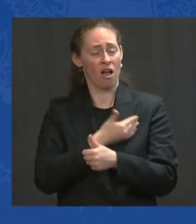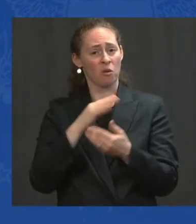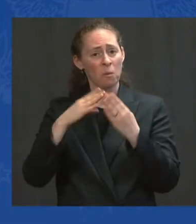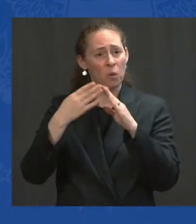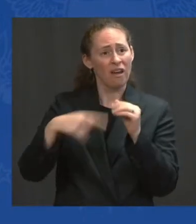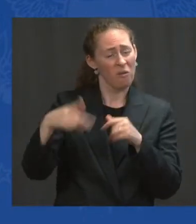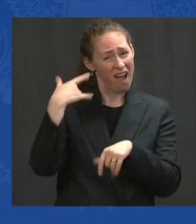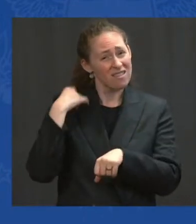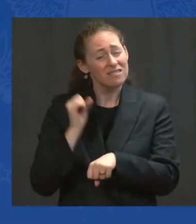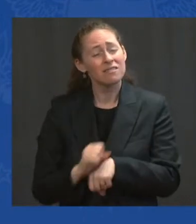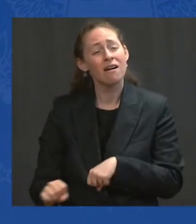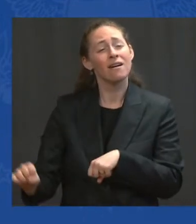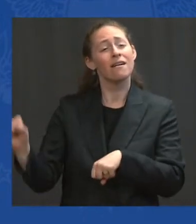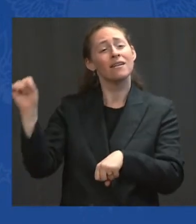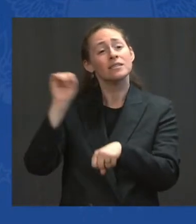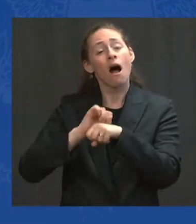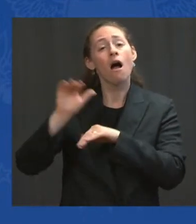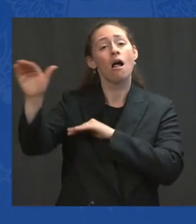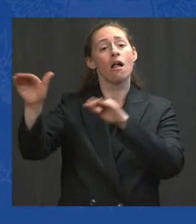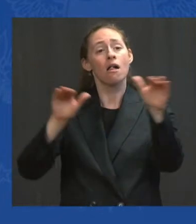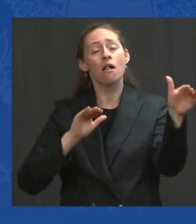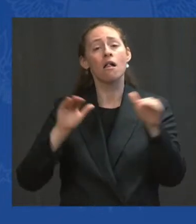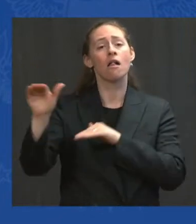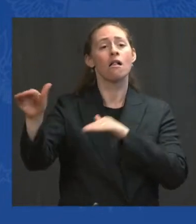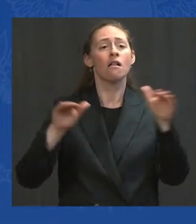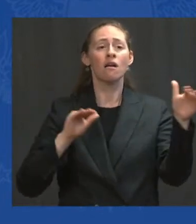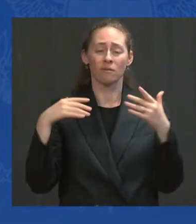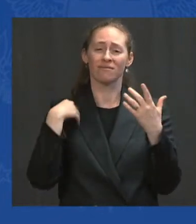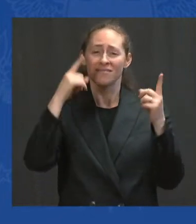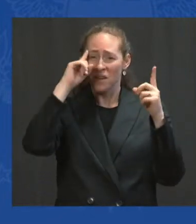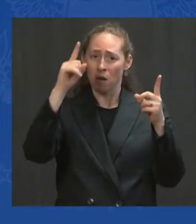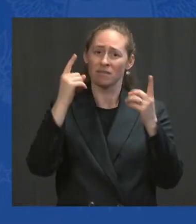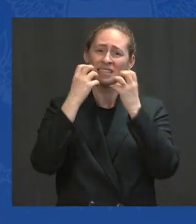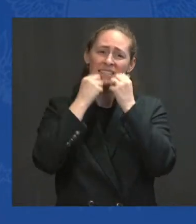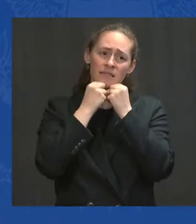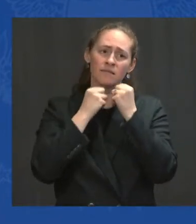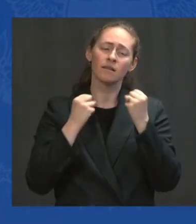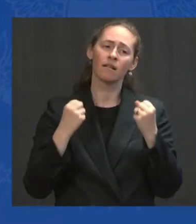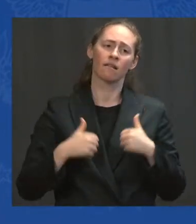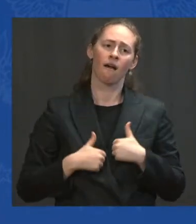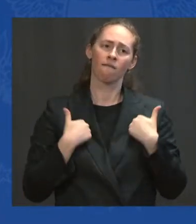to get people vaccinated, save lives, and help end this pandemic.